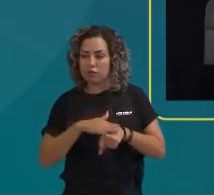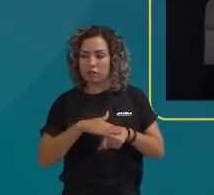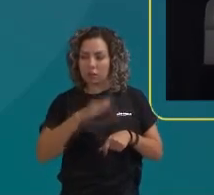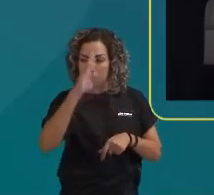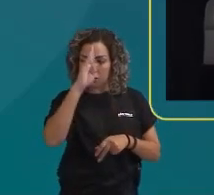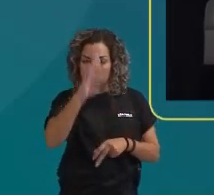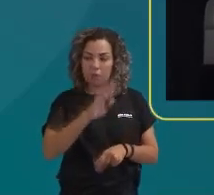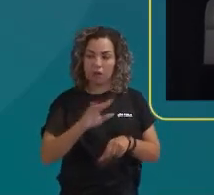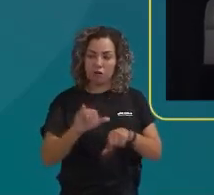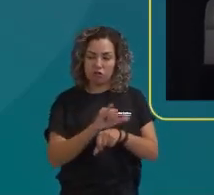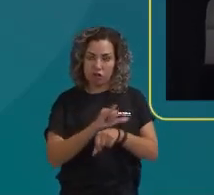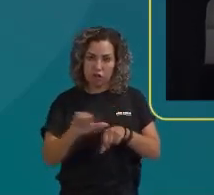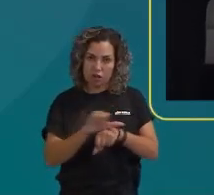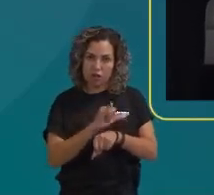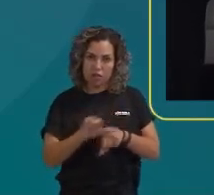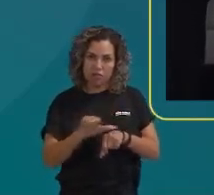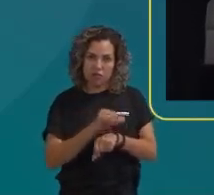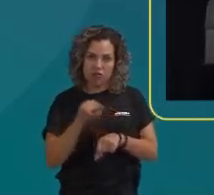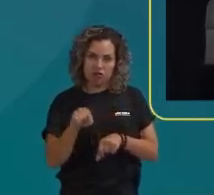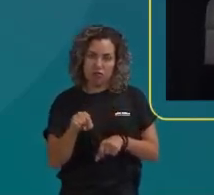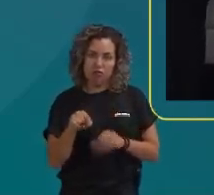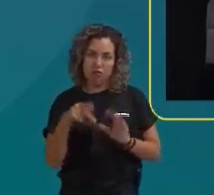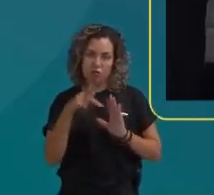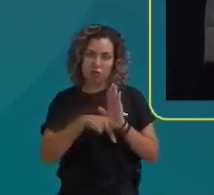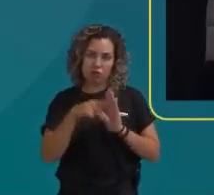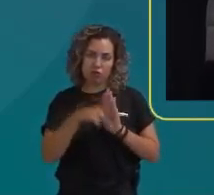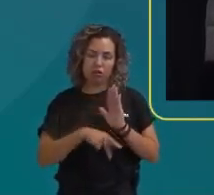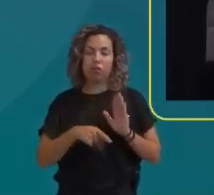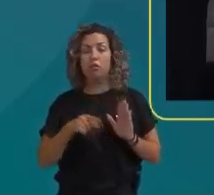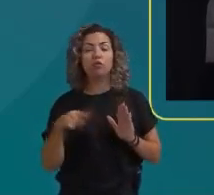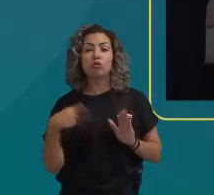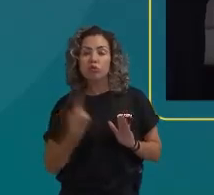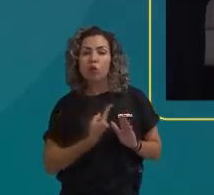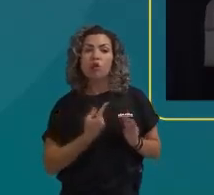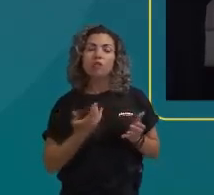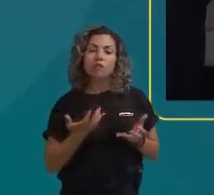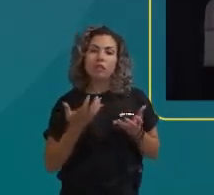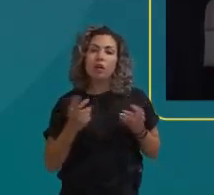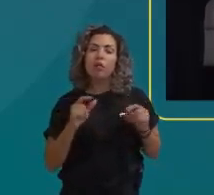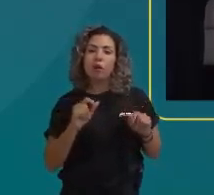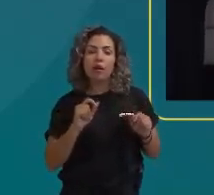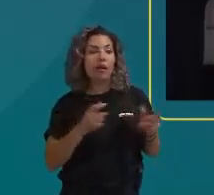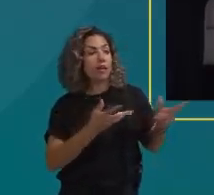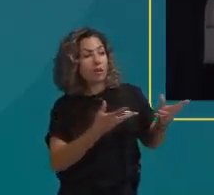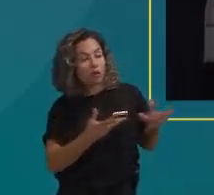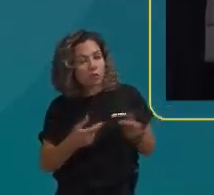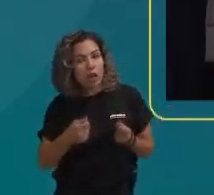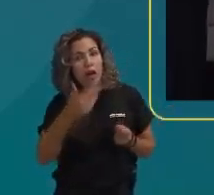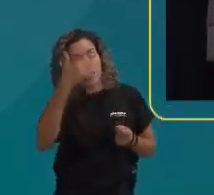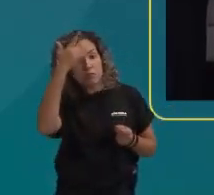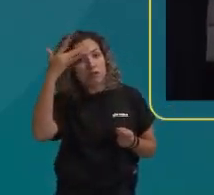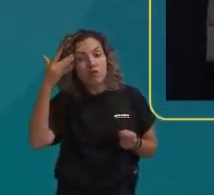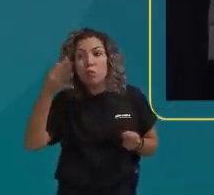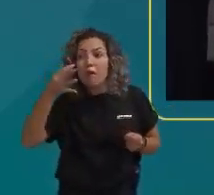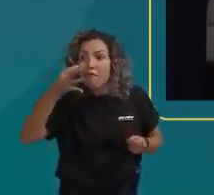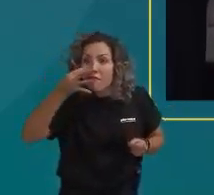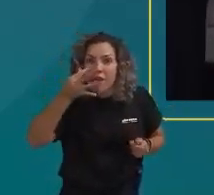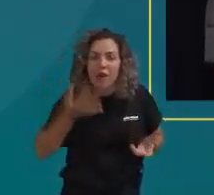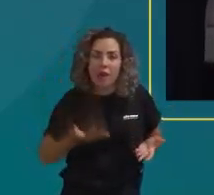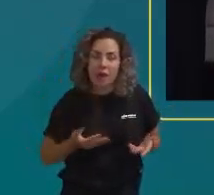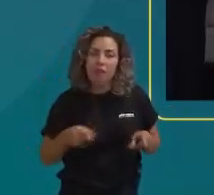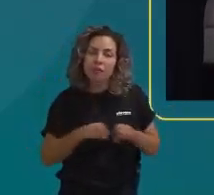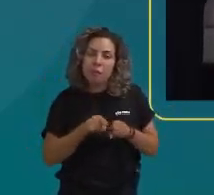what we were trying to do is that we were trying to participate people to see that they at least tell something about this